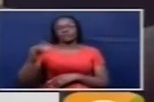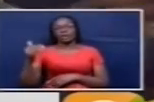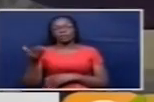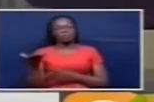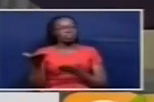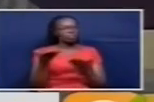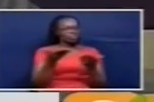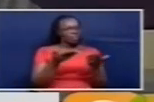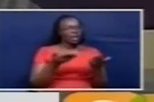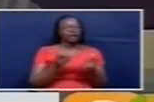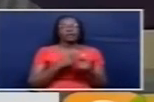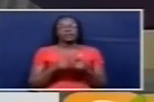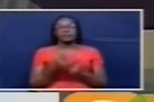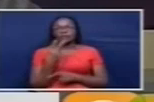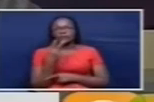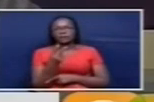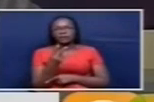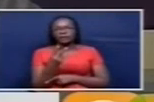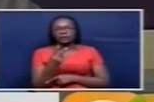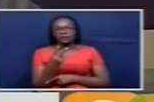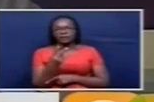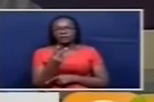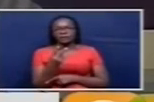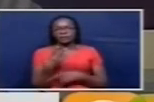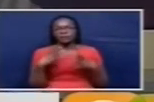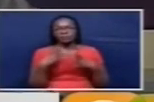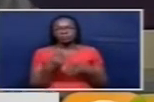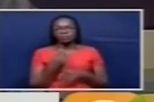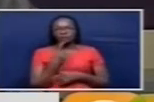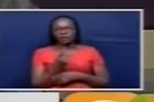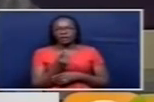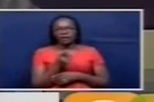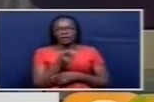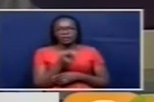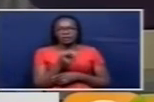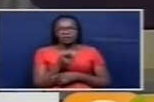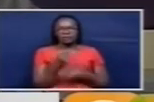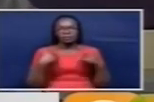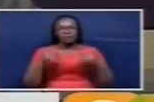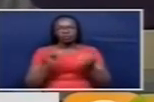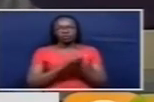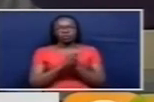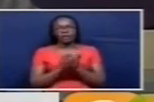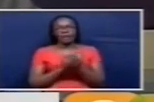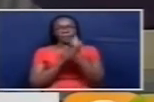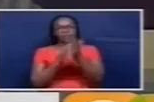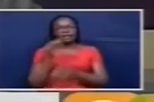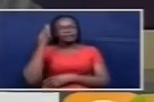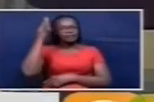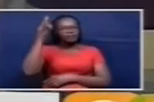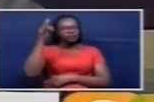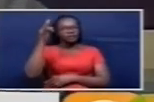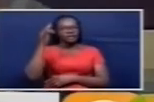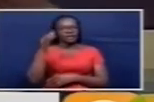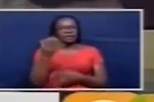kid who said hi to me. When he said, I really smiled, and I felt that this kid could be a leader in the future, or a great person in the future. Mm-hmm. But when he looked